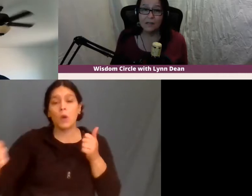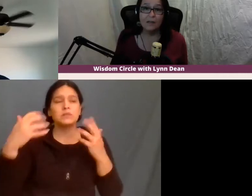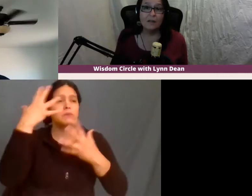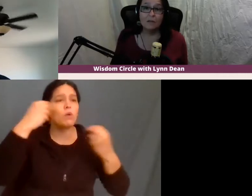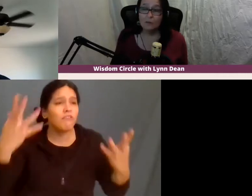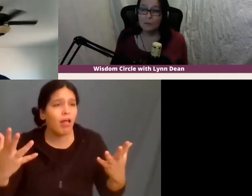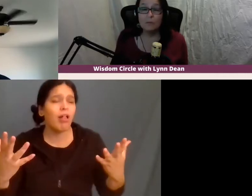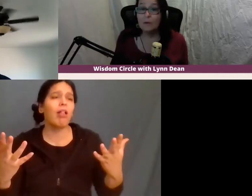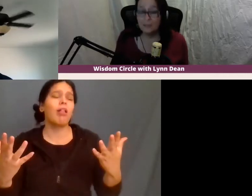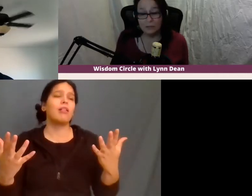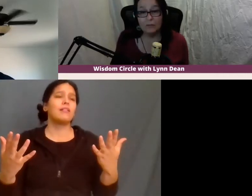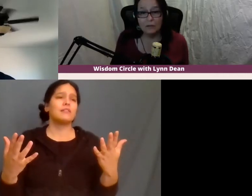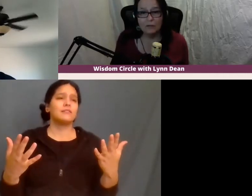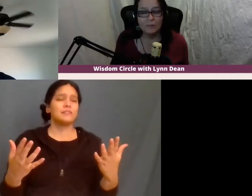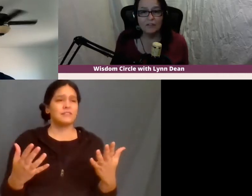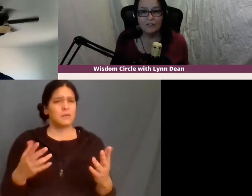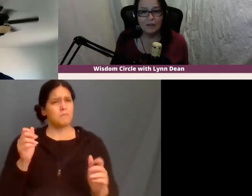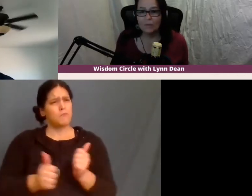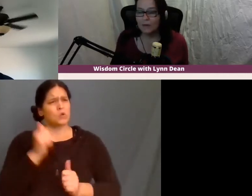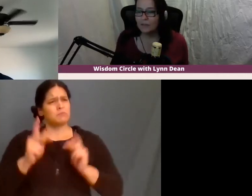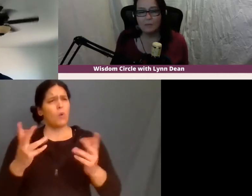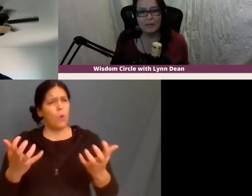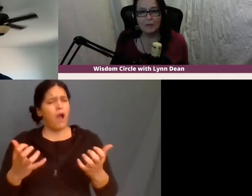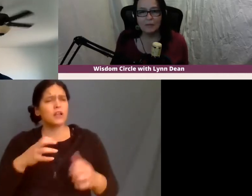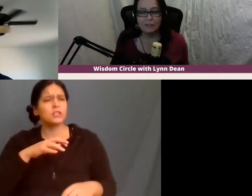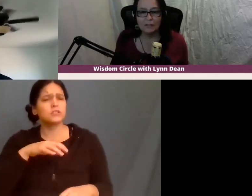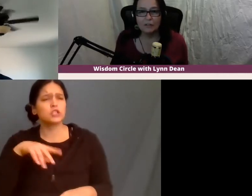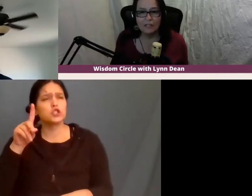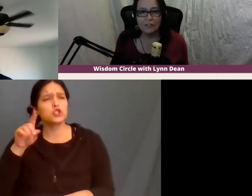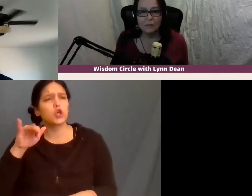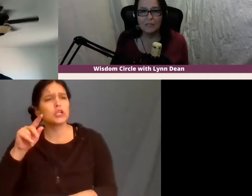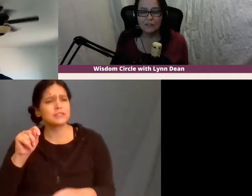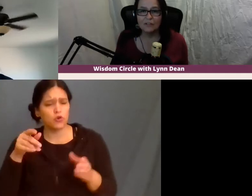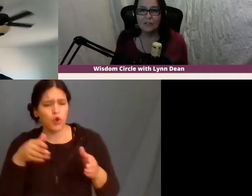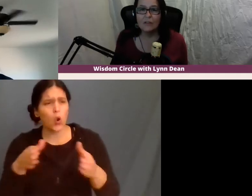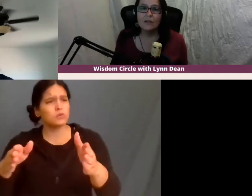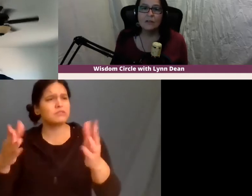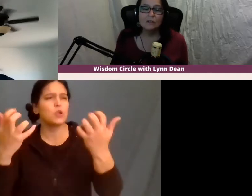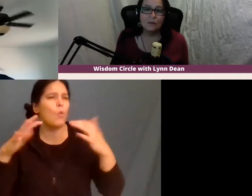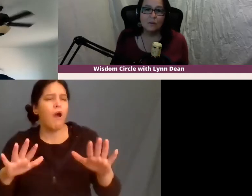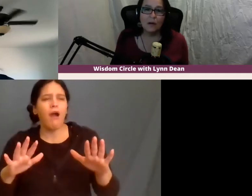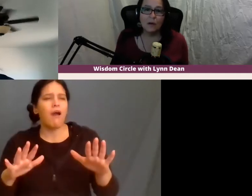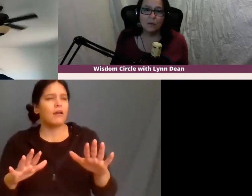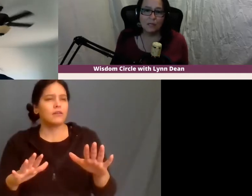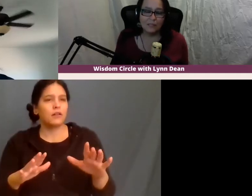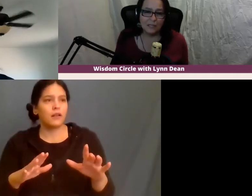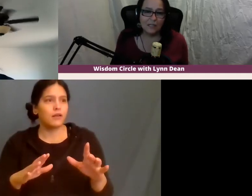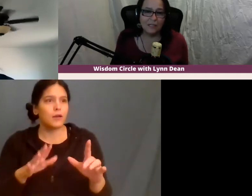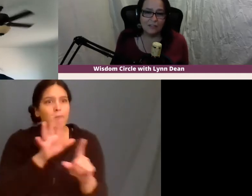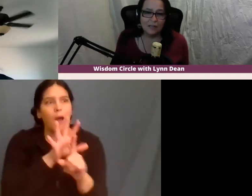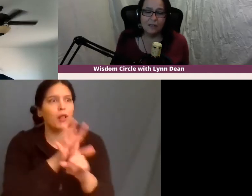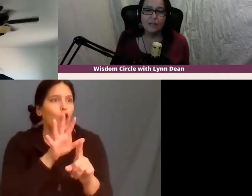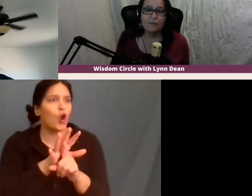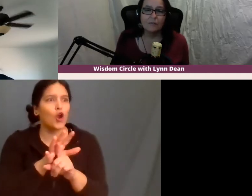fine. Most people want dirt roads because they don't want it to become tourist attraction places. So where Lynn Dean